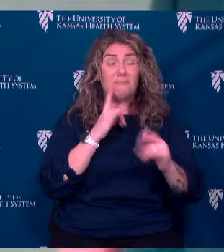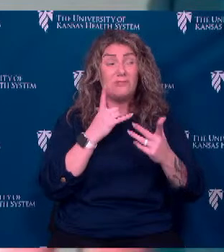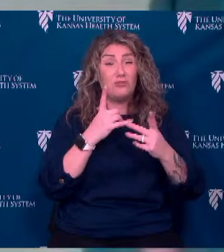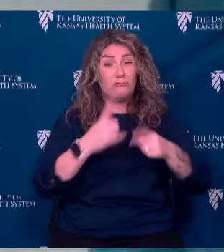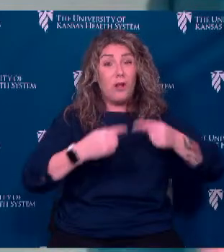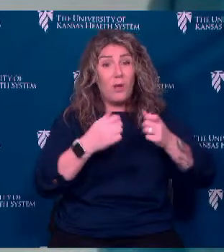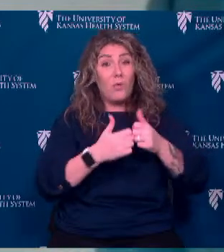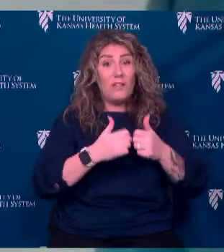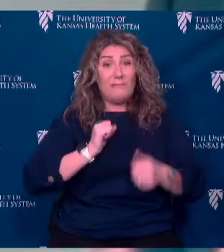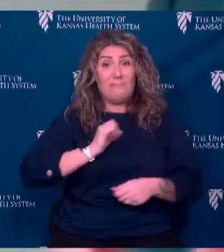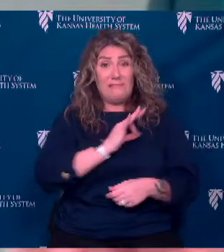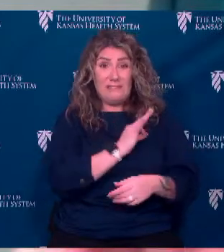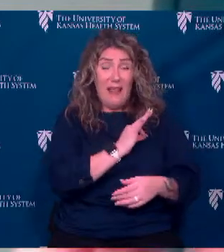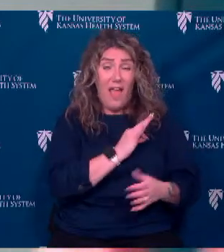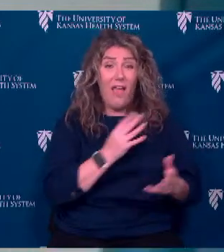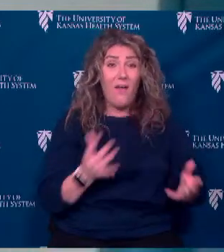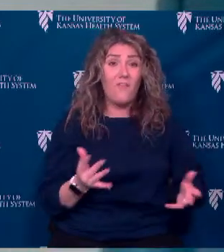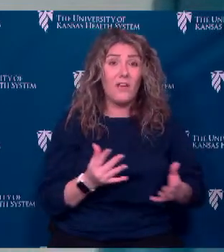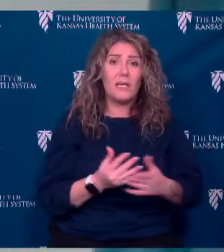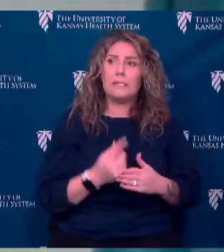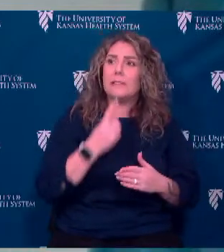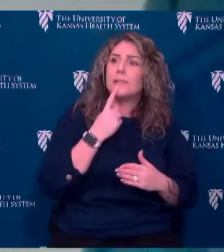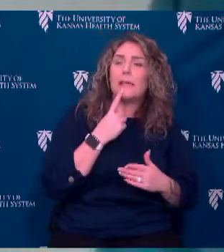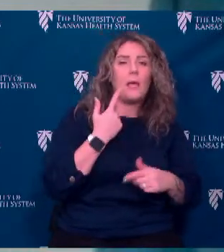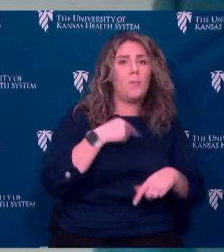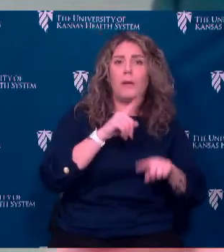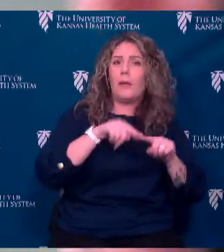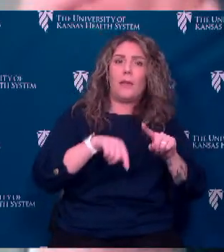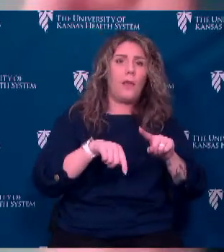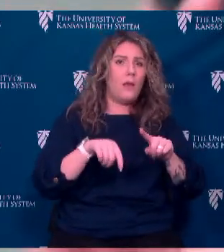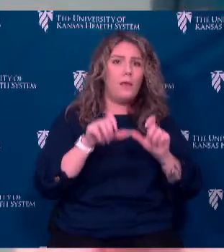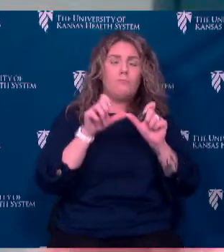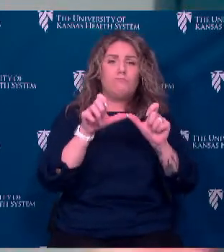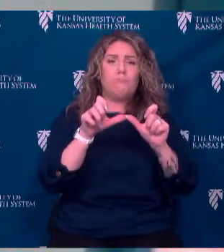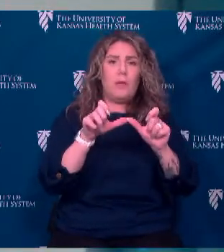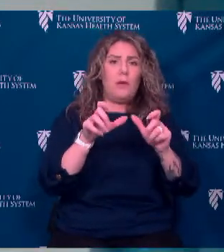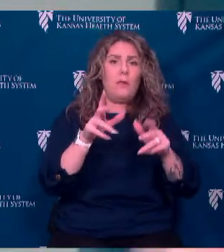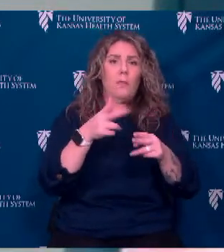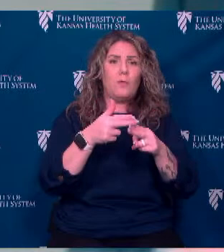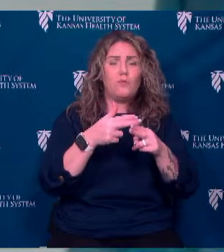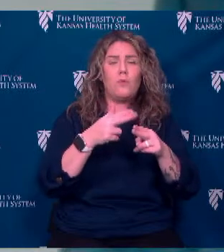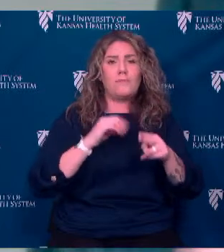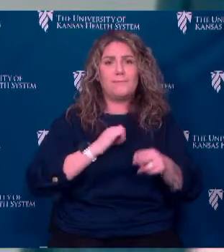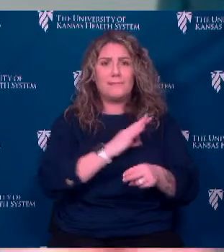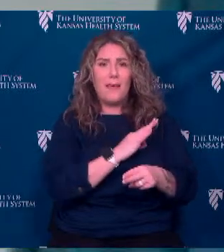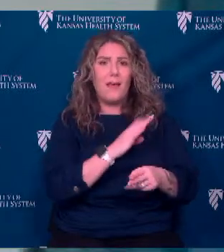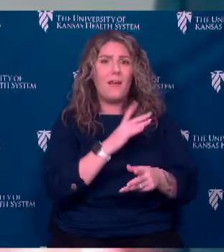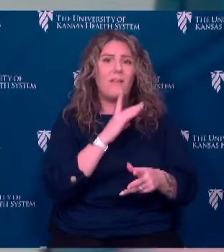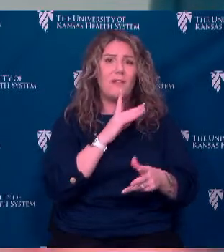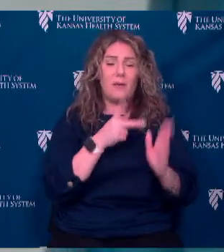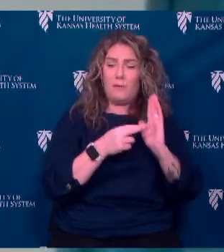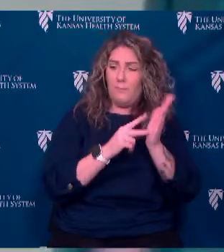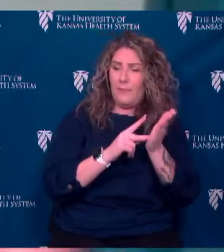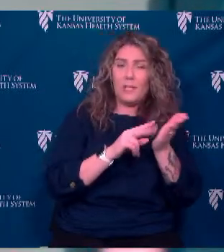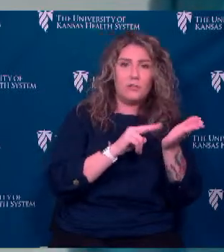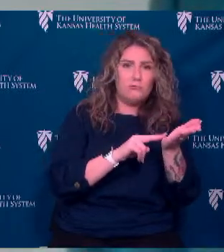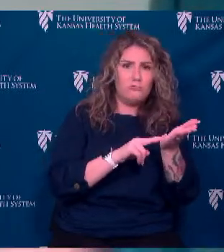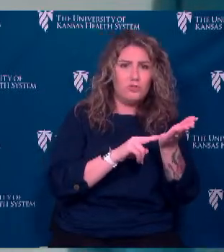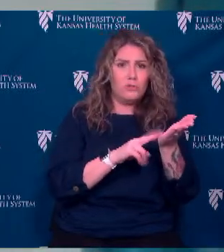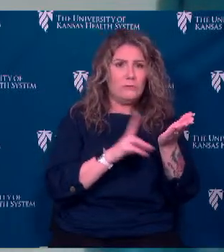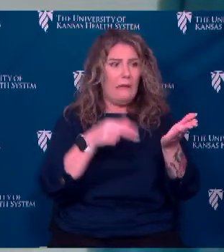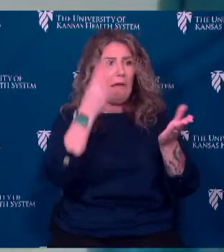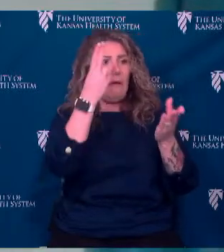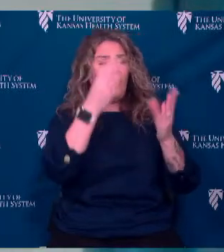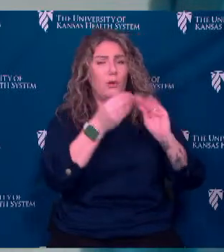So for us to say, we cannot maintain this contingency staffing, which means nurses are taking care of a higher number of patients